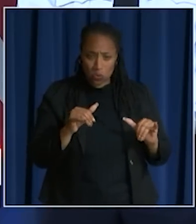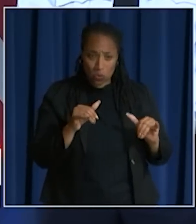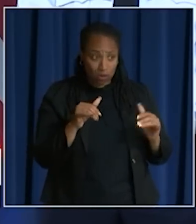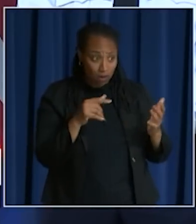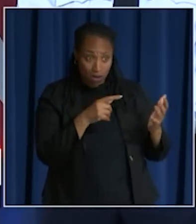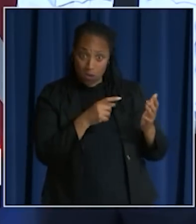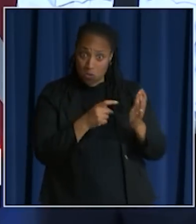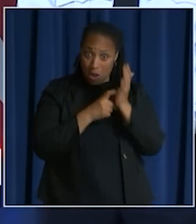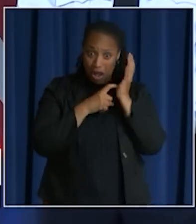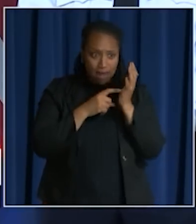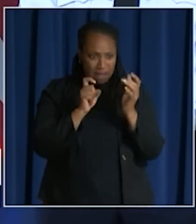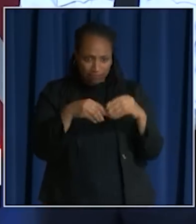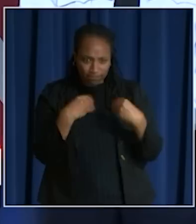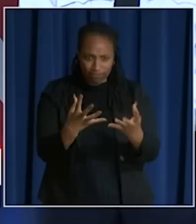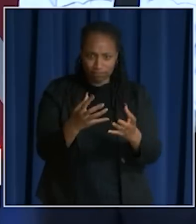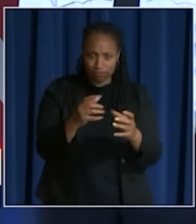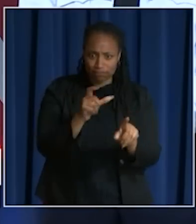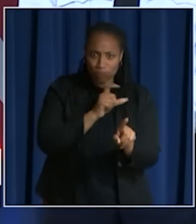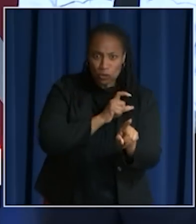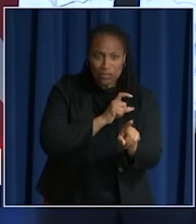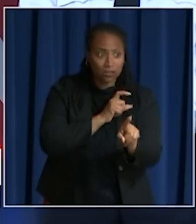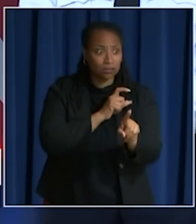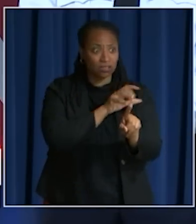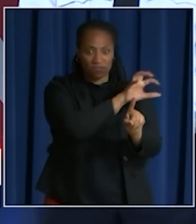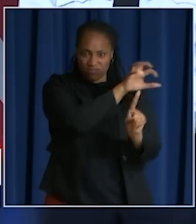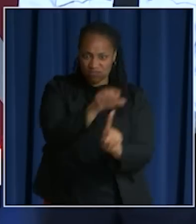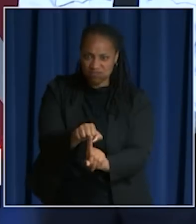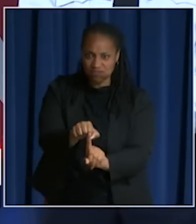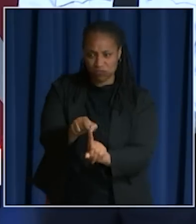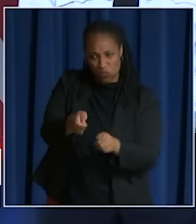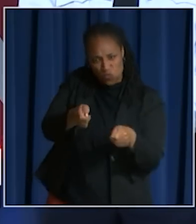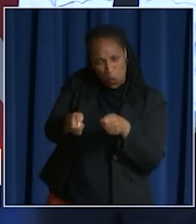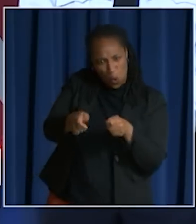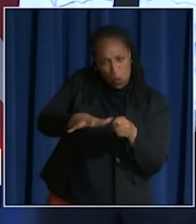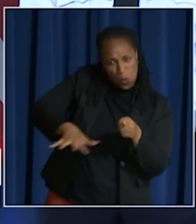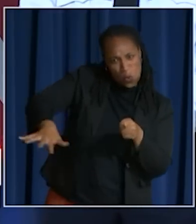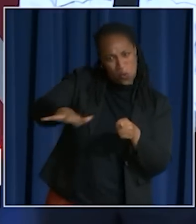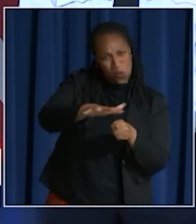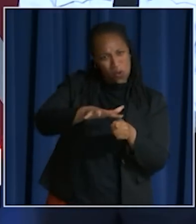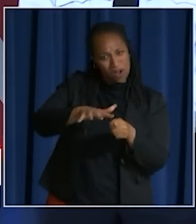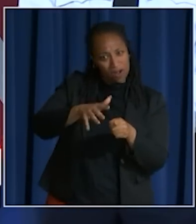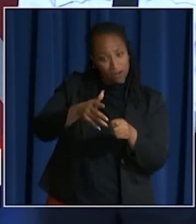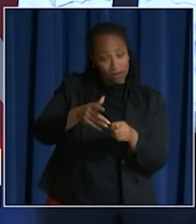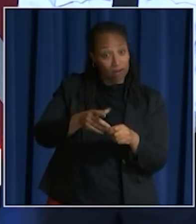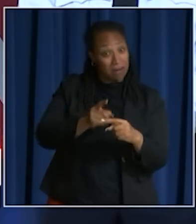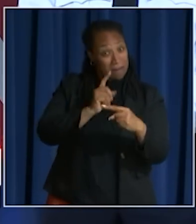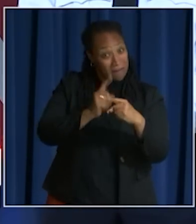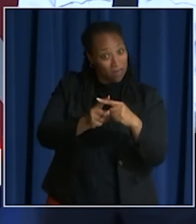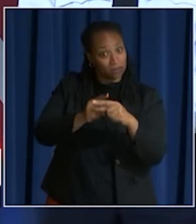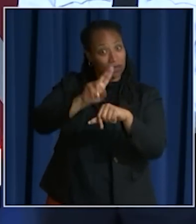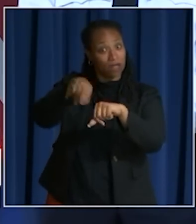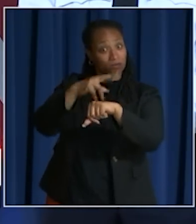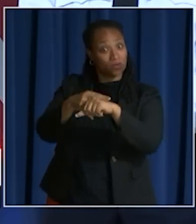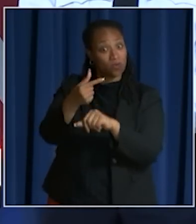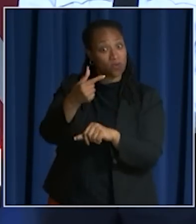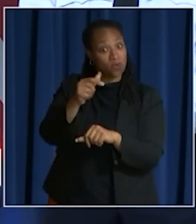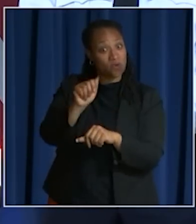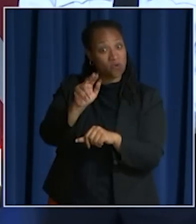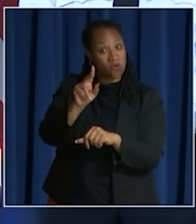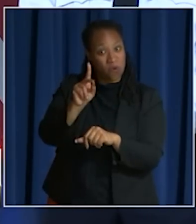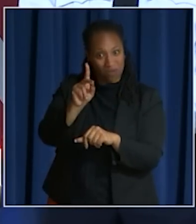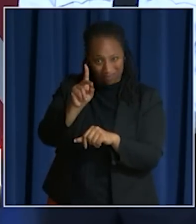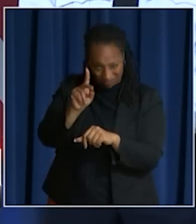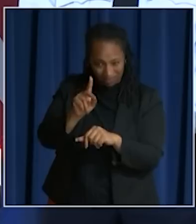has control and the ability to deploy the National Guard. But let me be clear, as our home rule